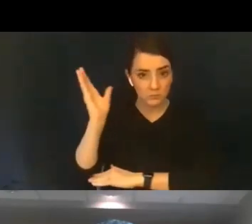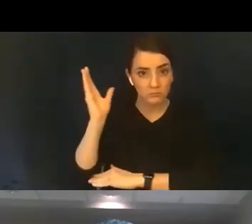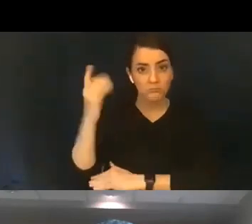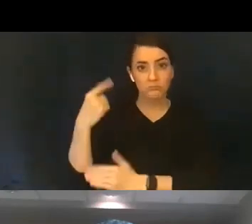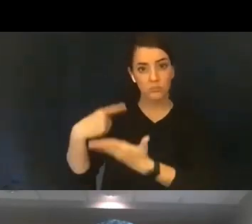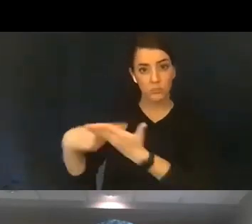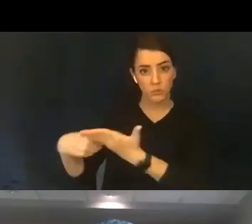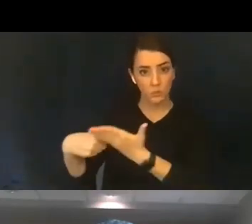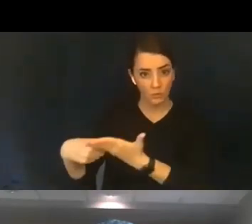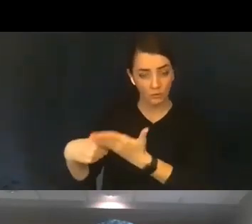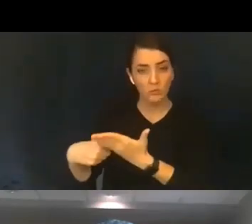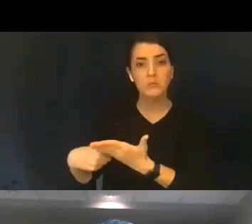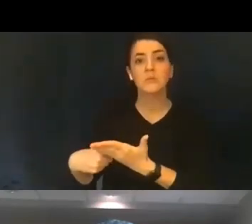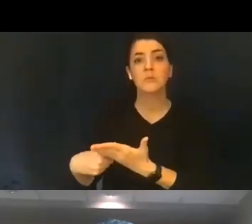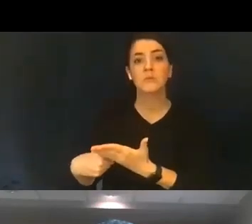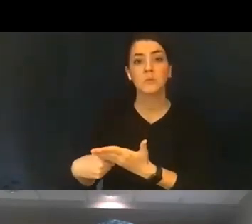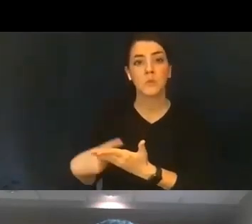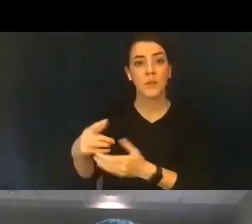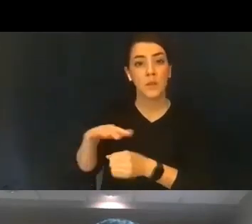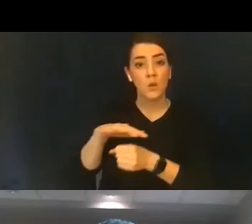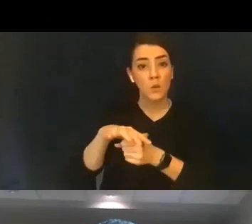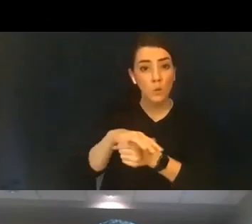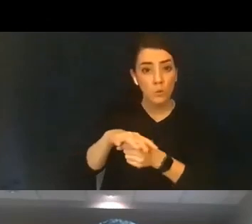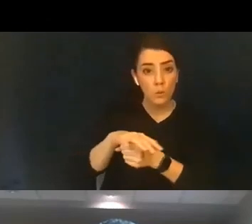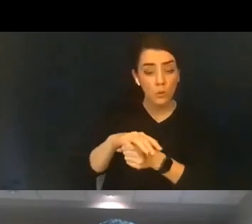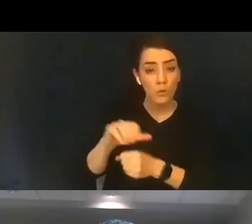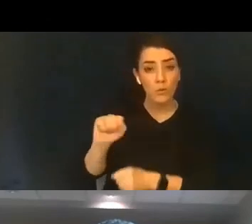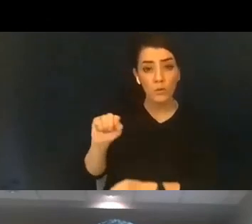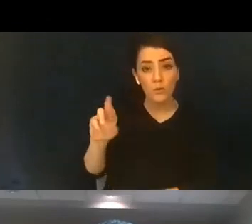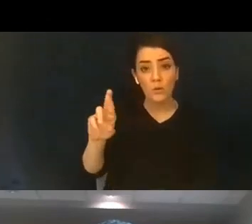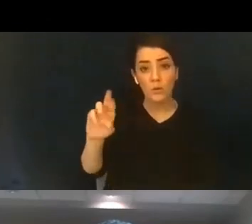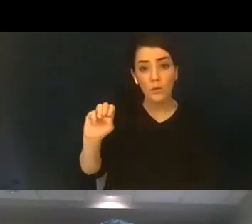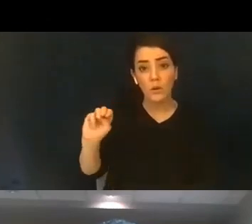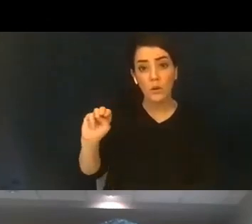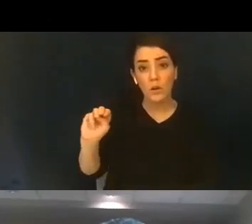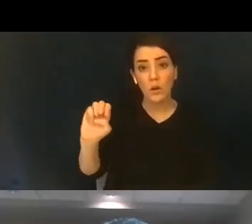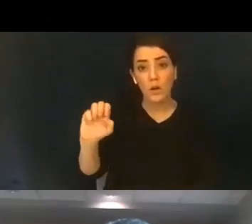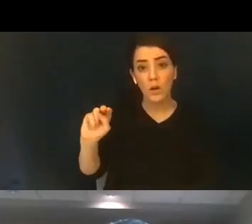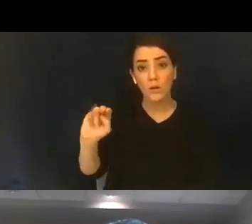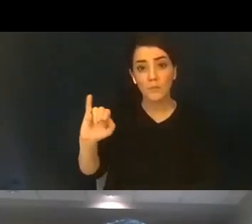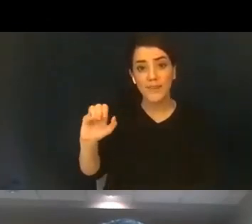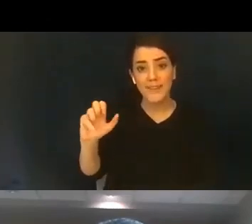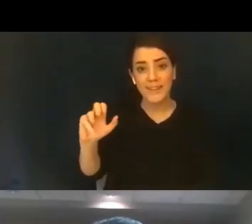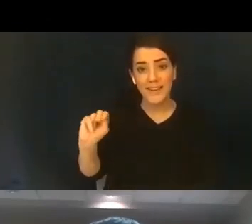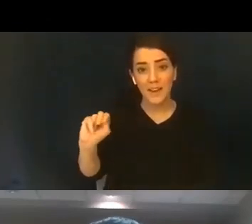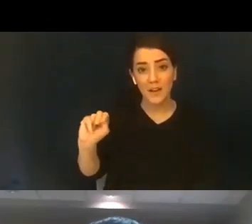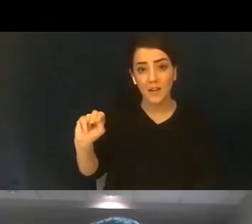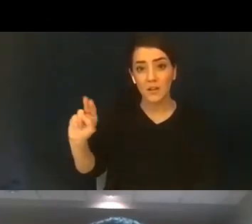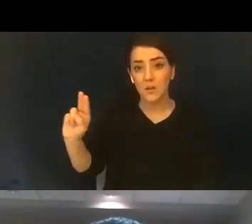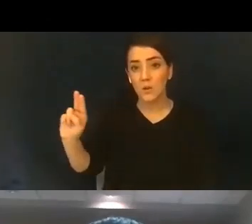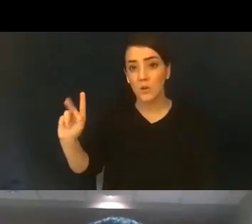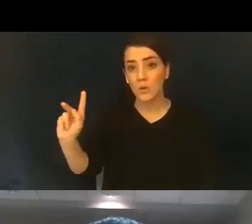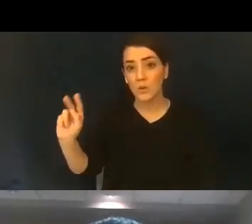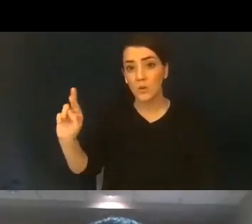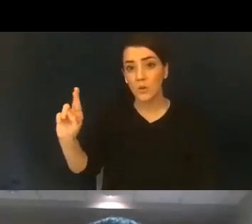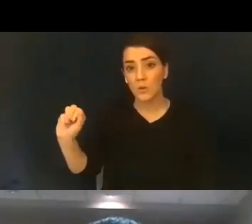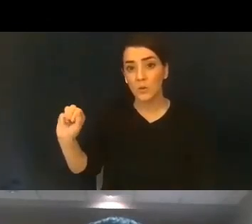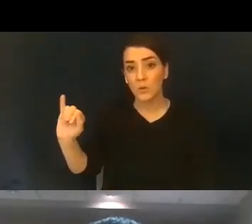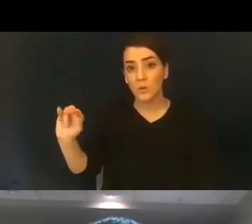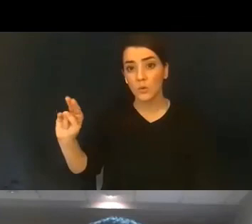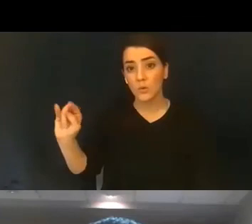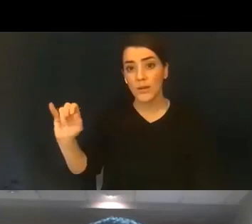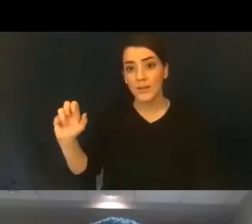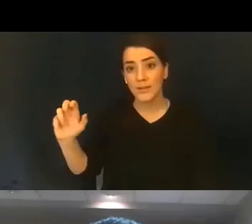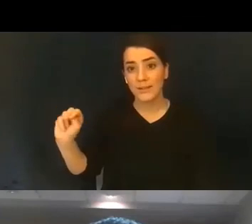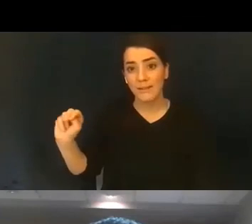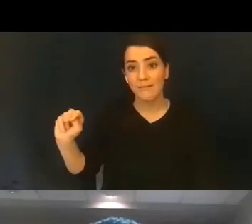with the local Armenian and Ukrainian communities. And then the following week, we will have a series of